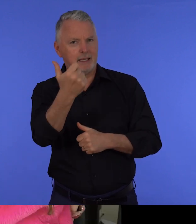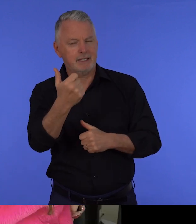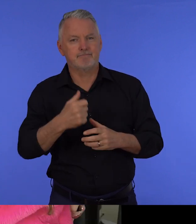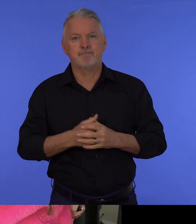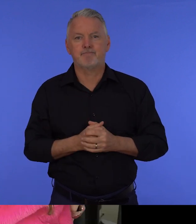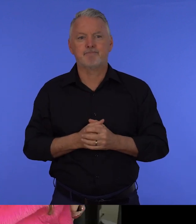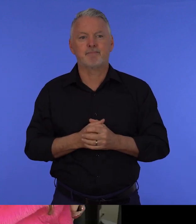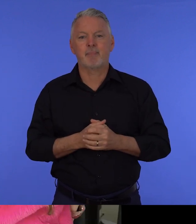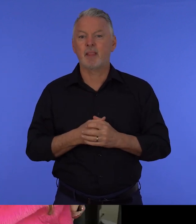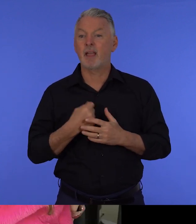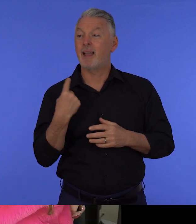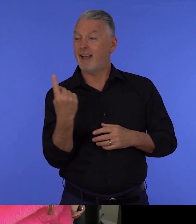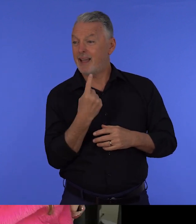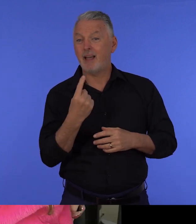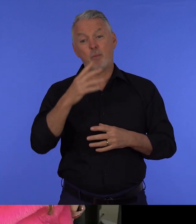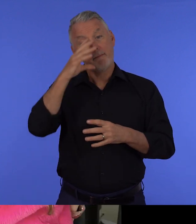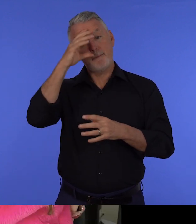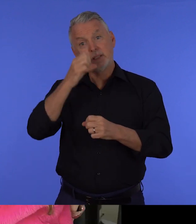of in life.